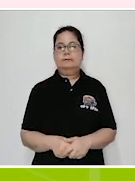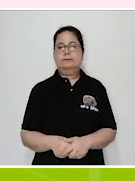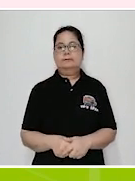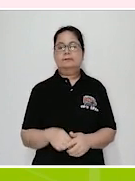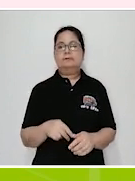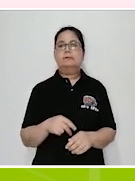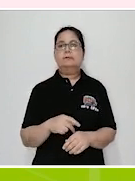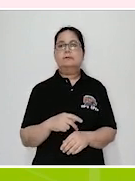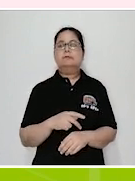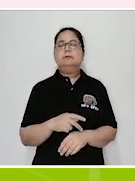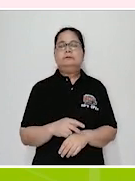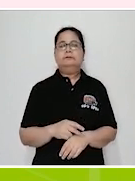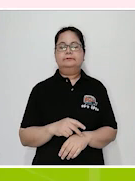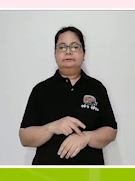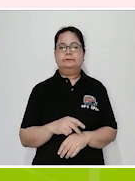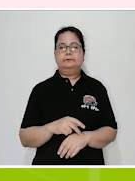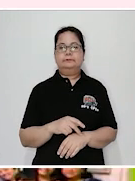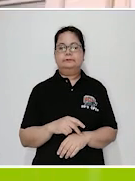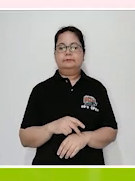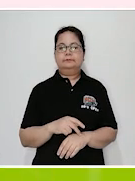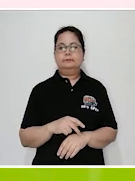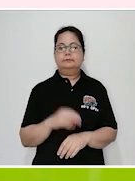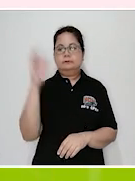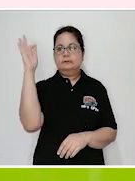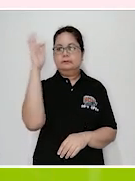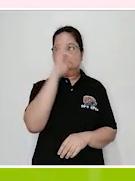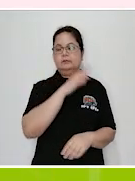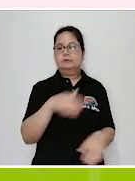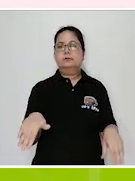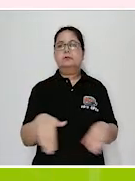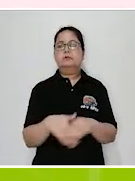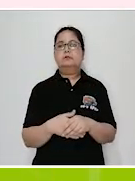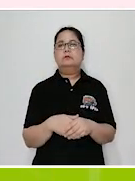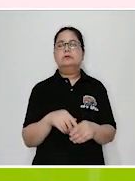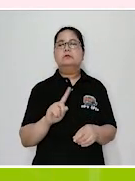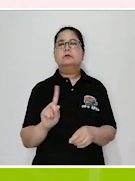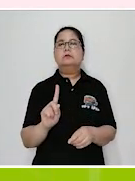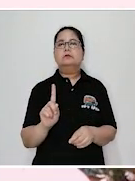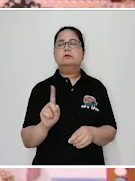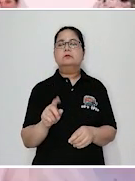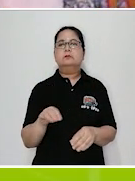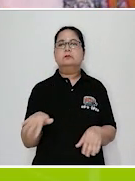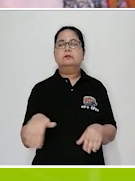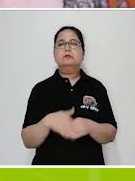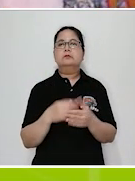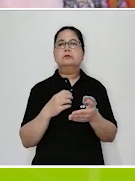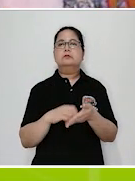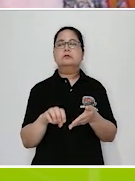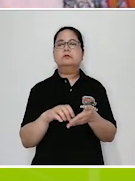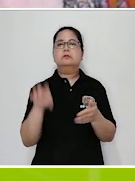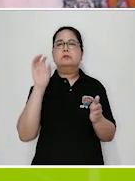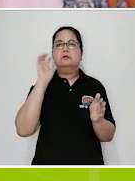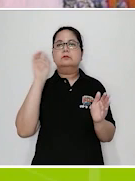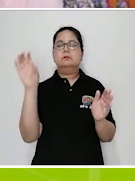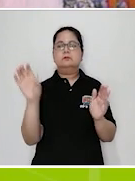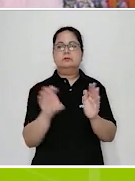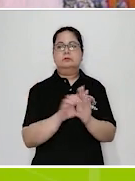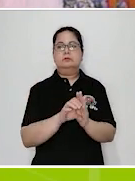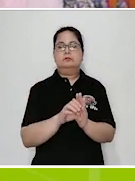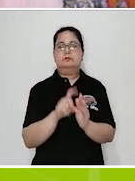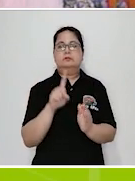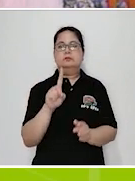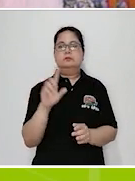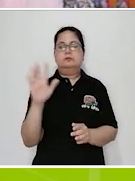In Filipino weddings, what common Philippine wedding tradition is practiced in pictures 1 to